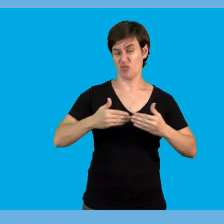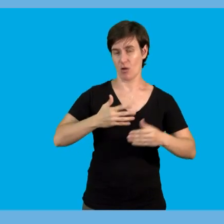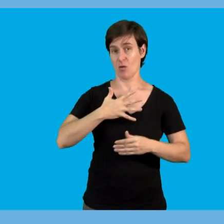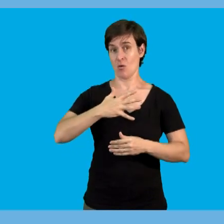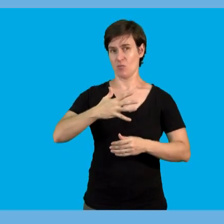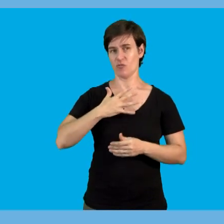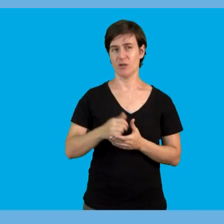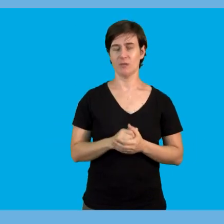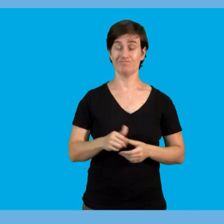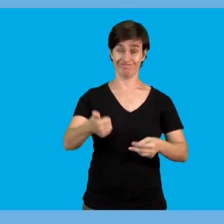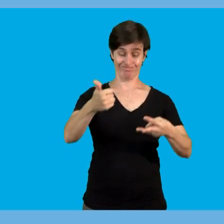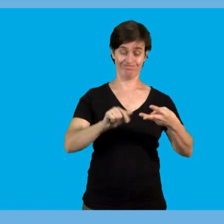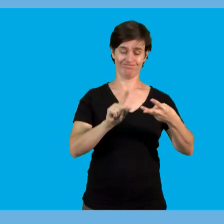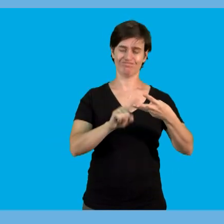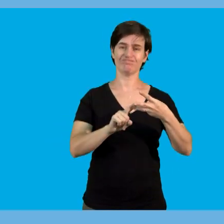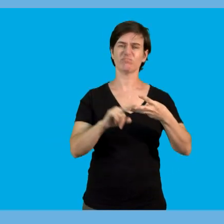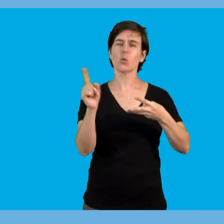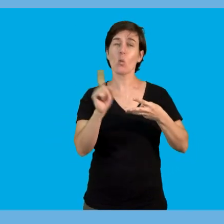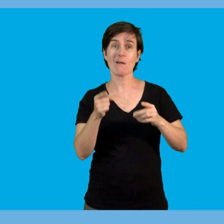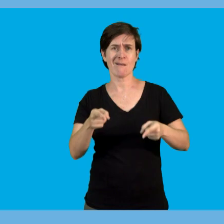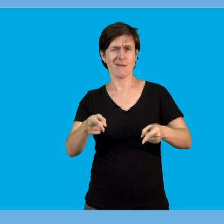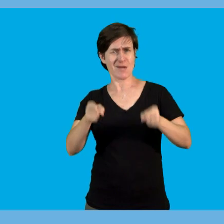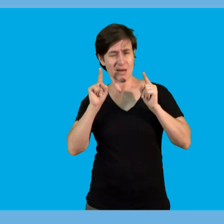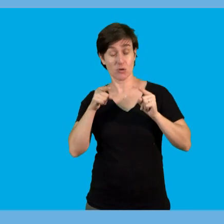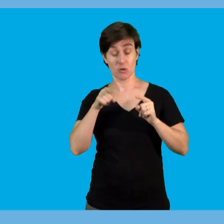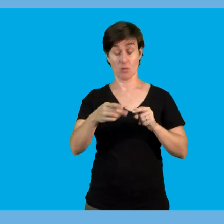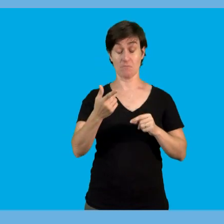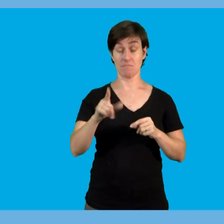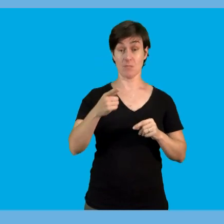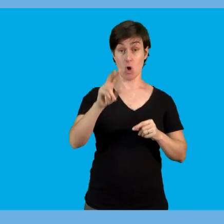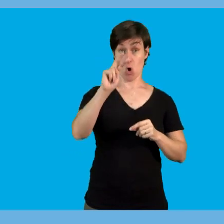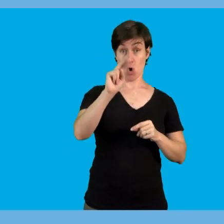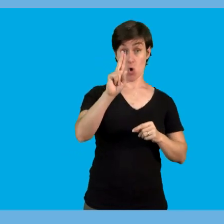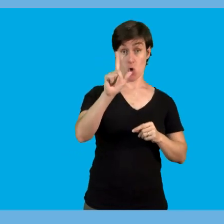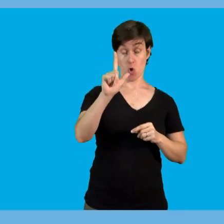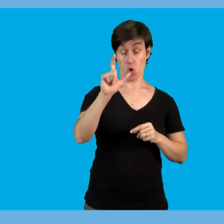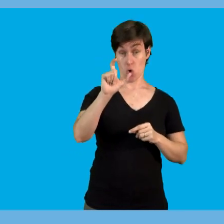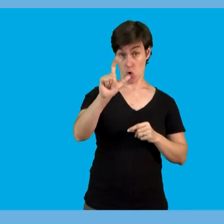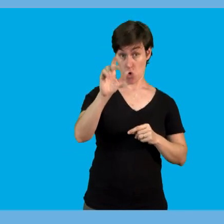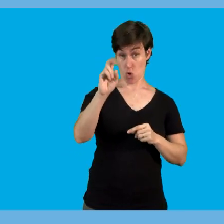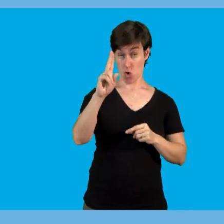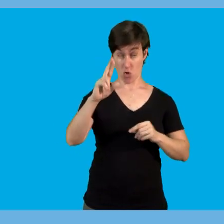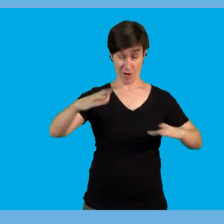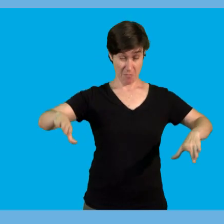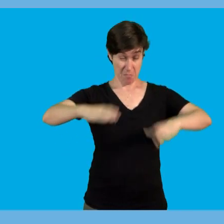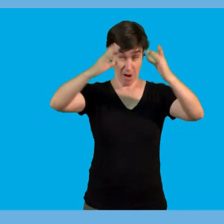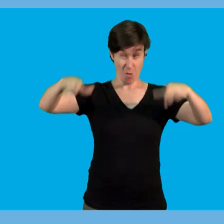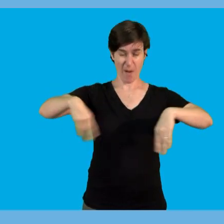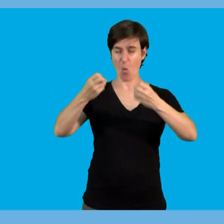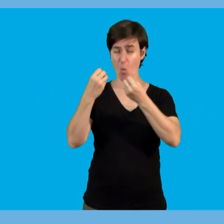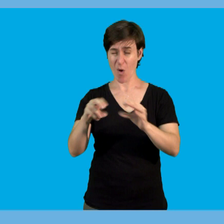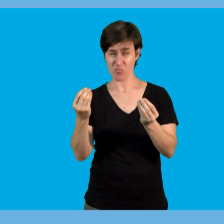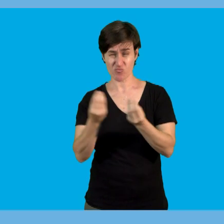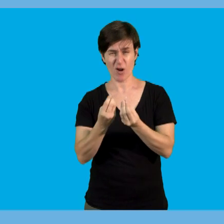So question 3 is asking us to explain the dangers of the waste produced by nuclear power stations.